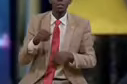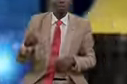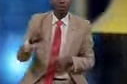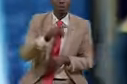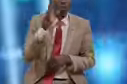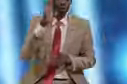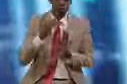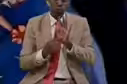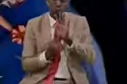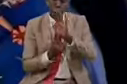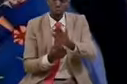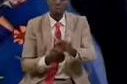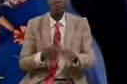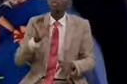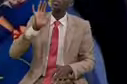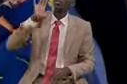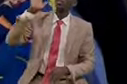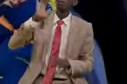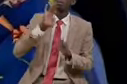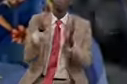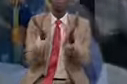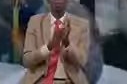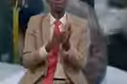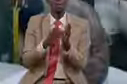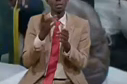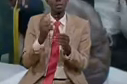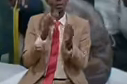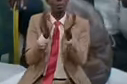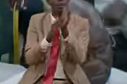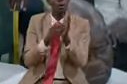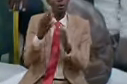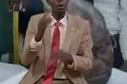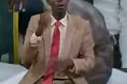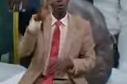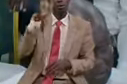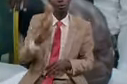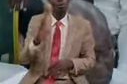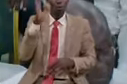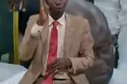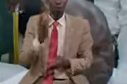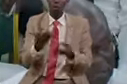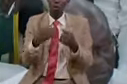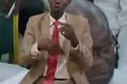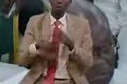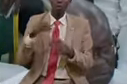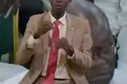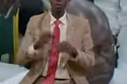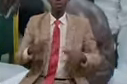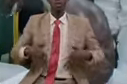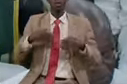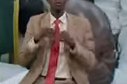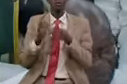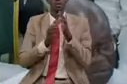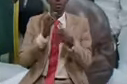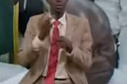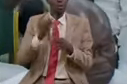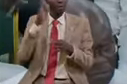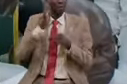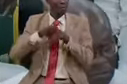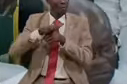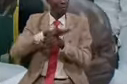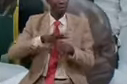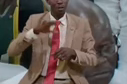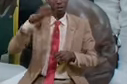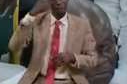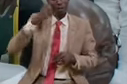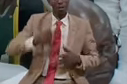my praise. The praise of God will occupy your life, occupy your mind, because he